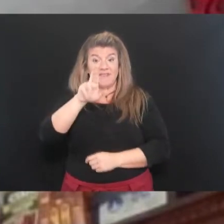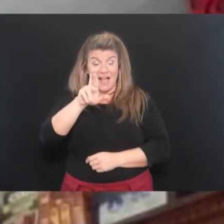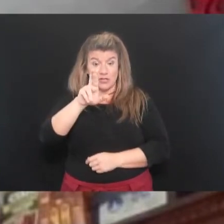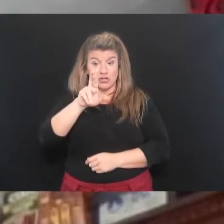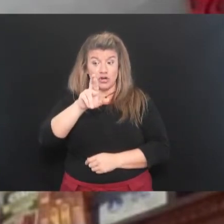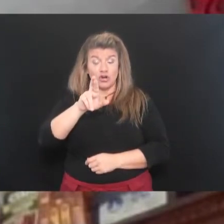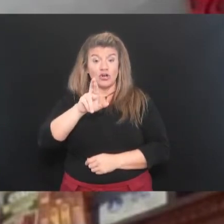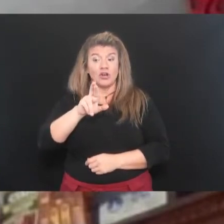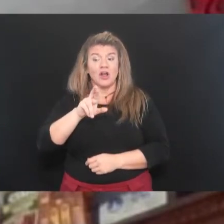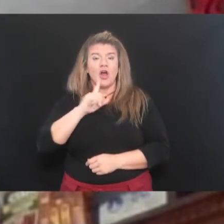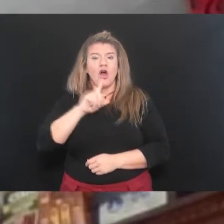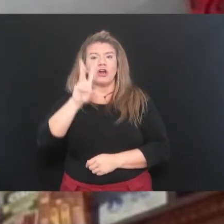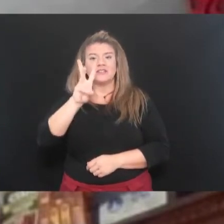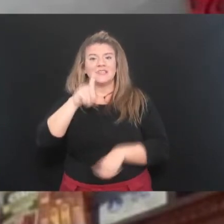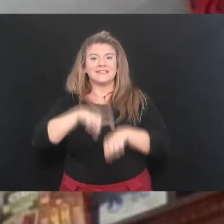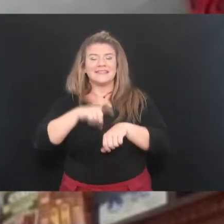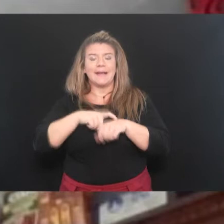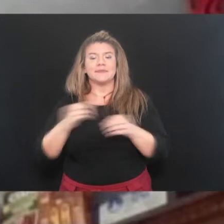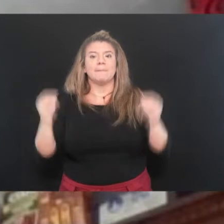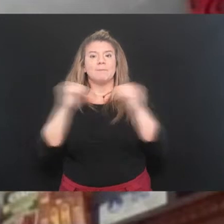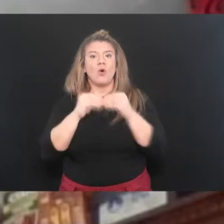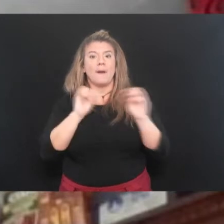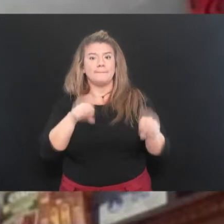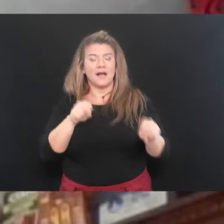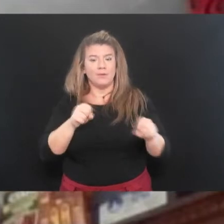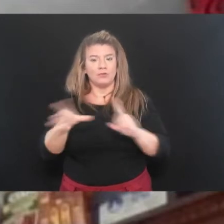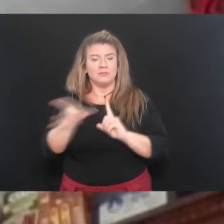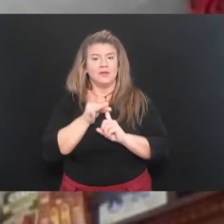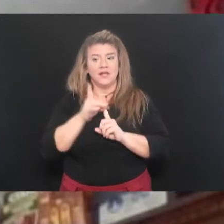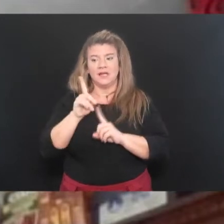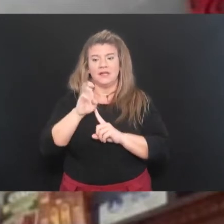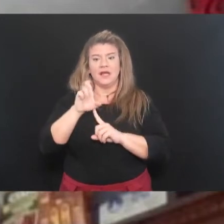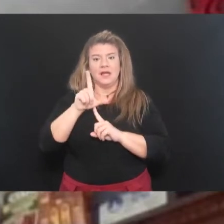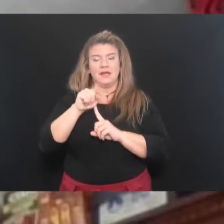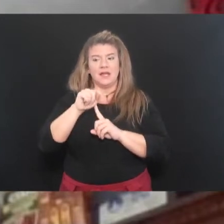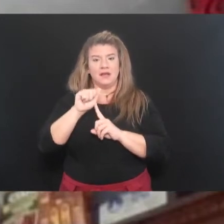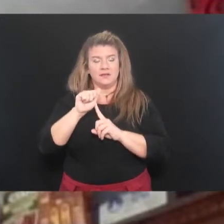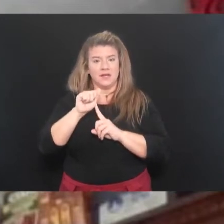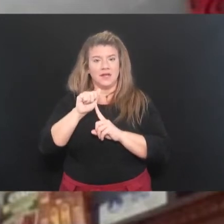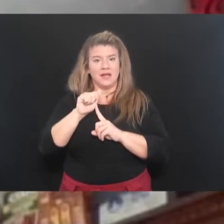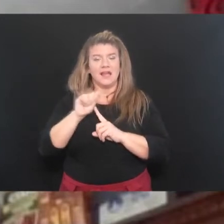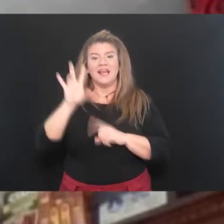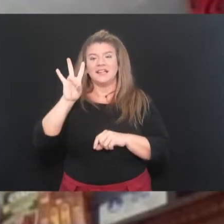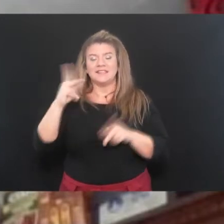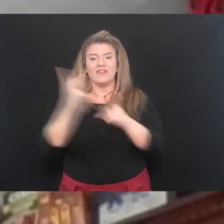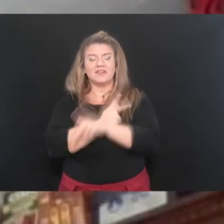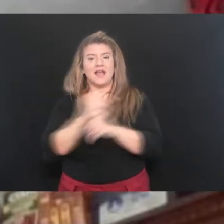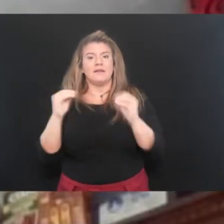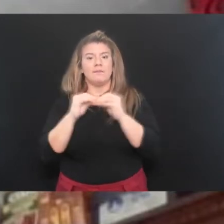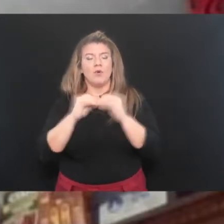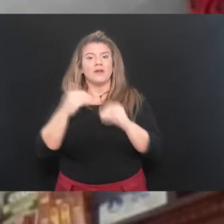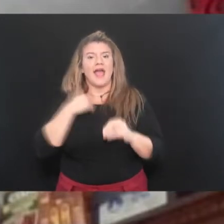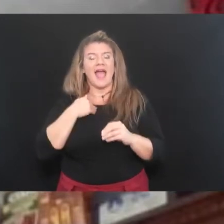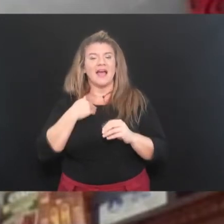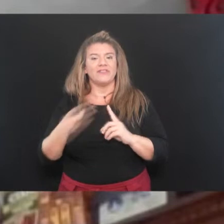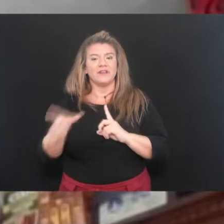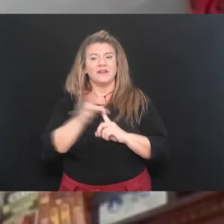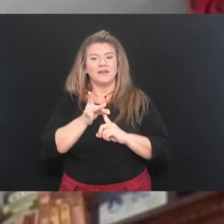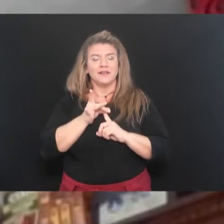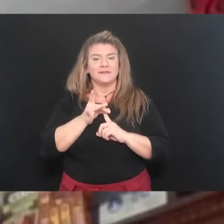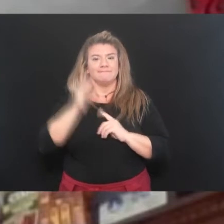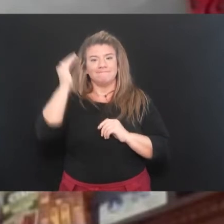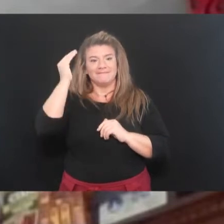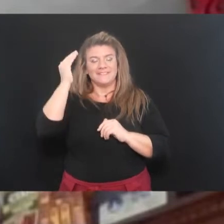6-fold more likely to contract a Delta infection and 7-fold more likely to have symptomatic disease than those